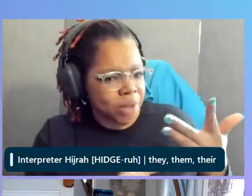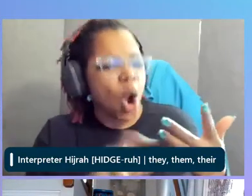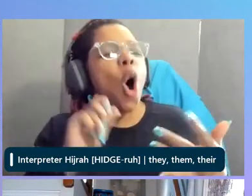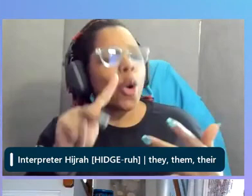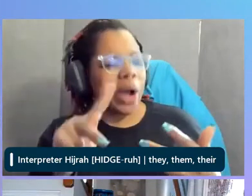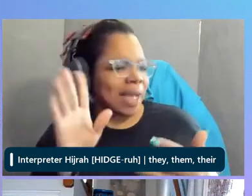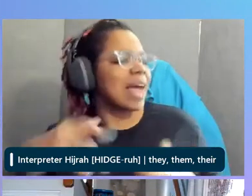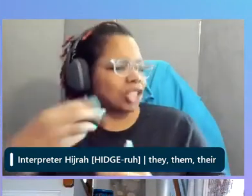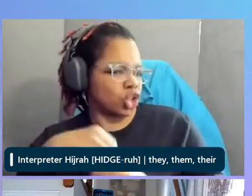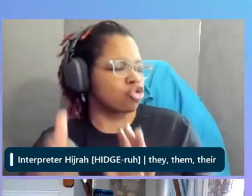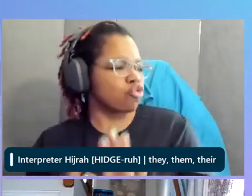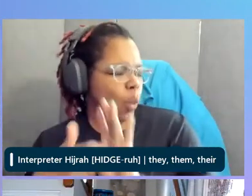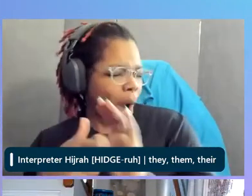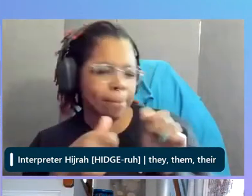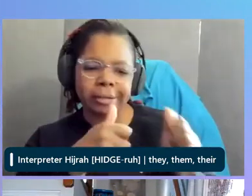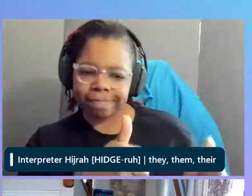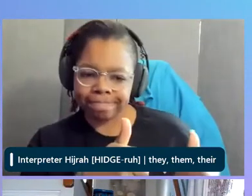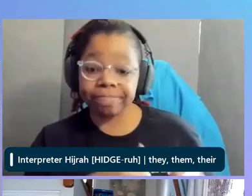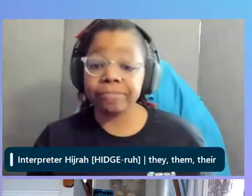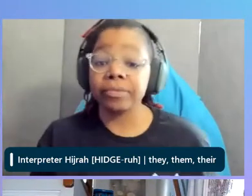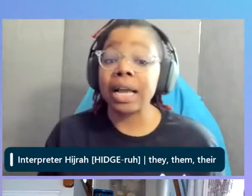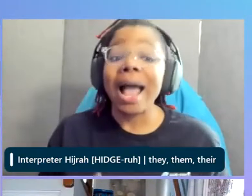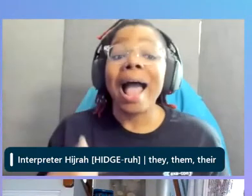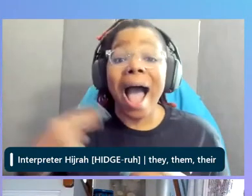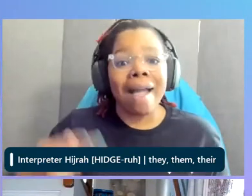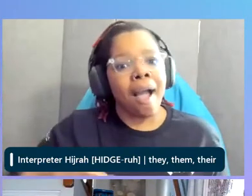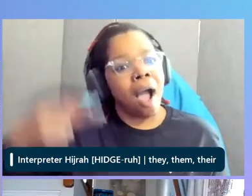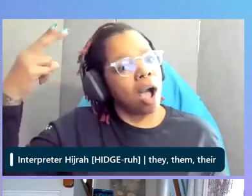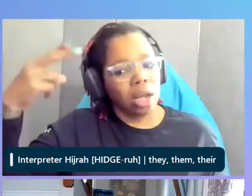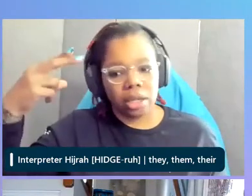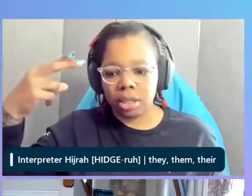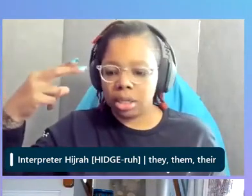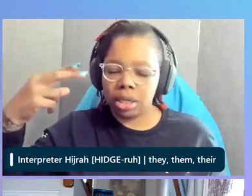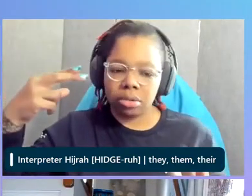of the requirements. And I highly